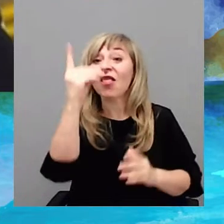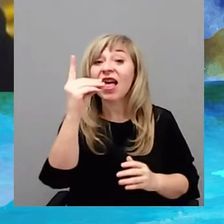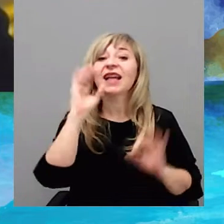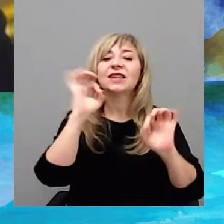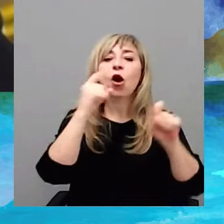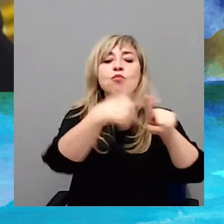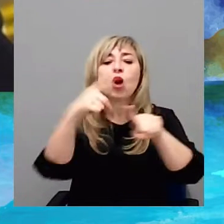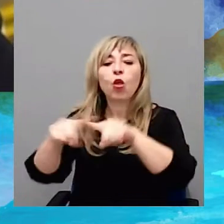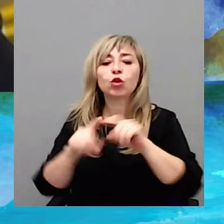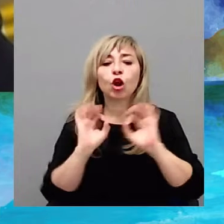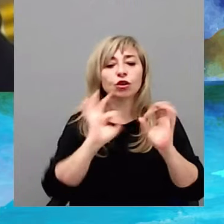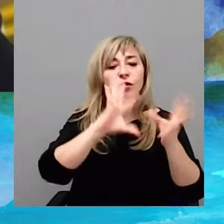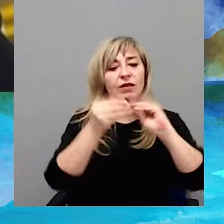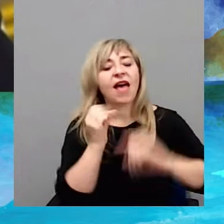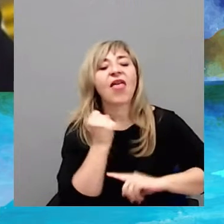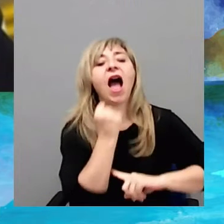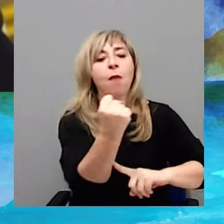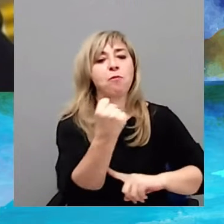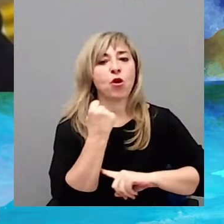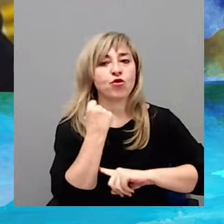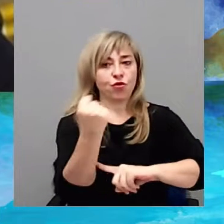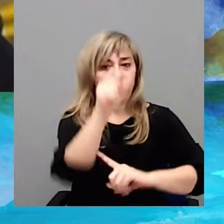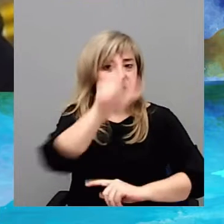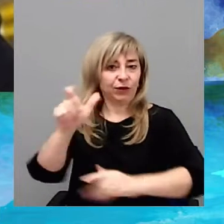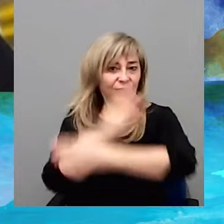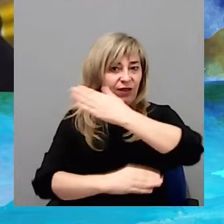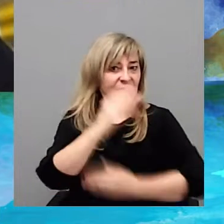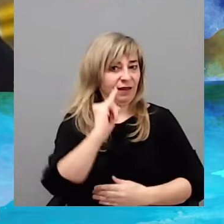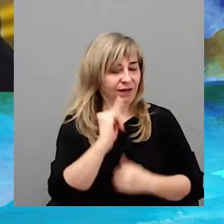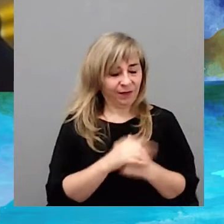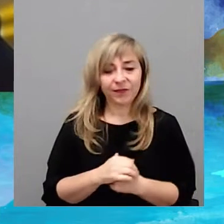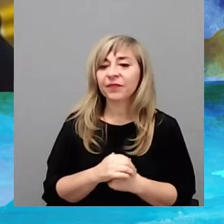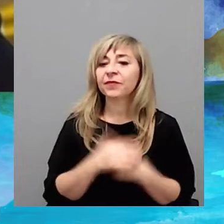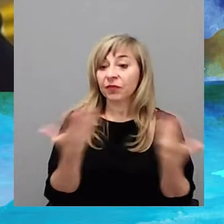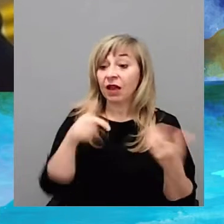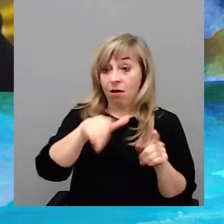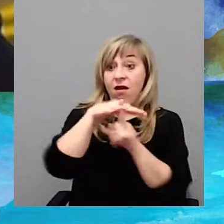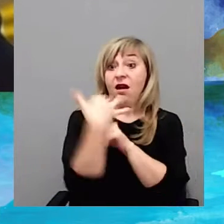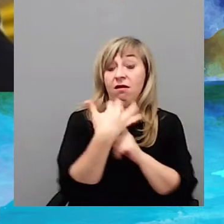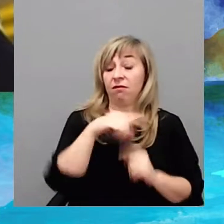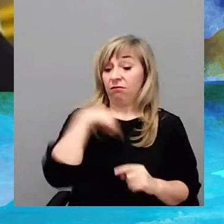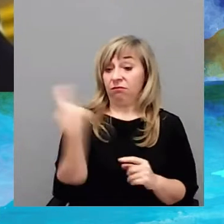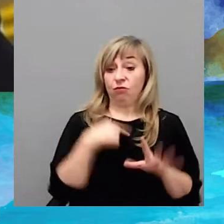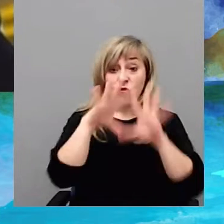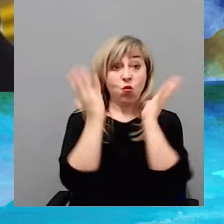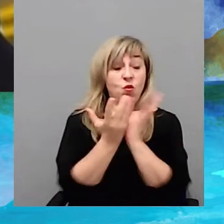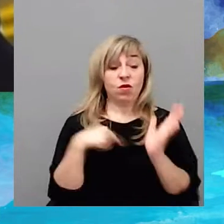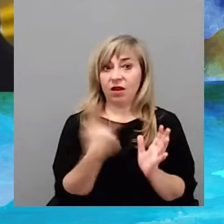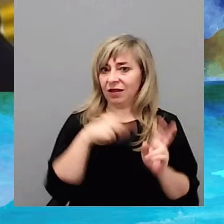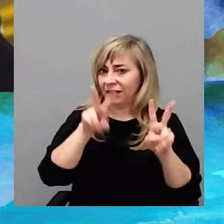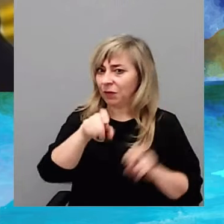printing for support products. That is our area